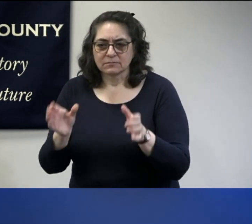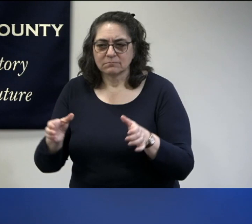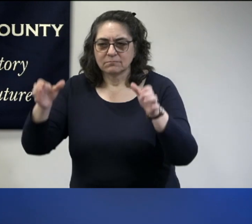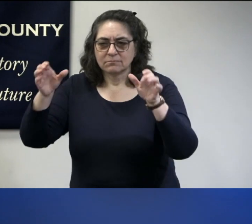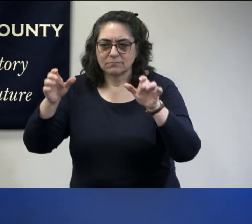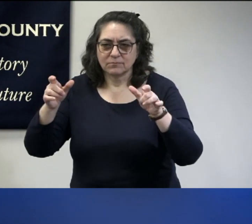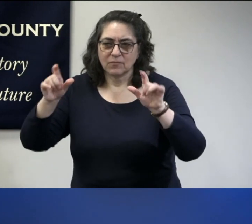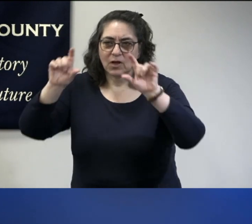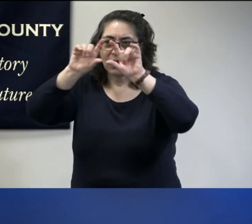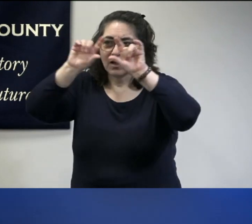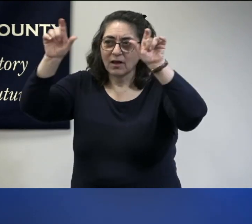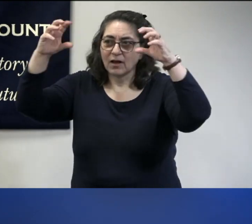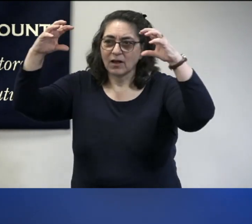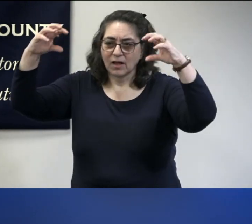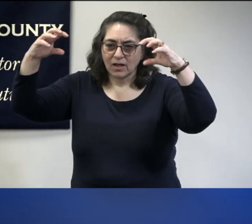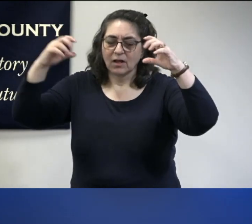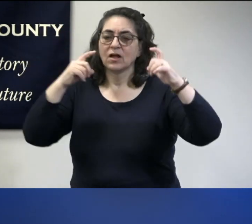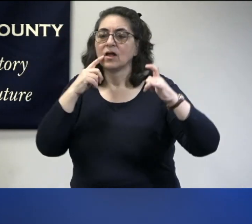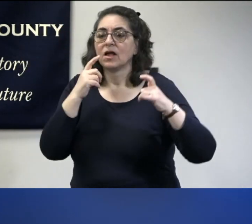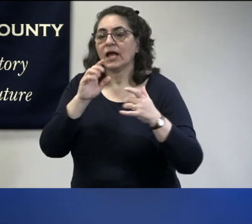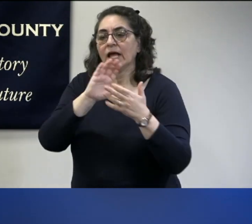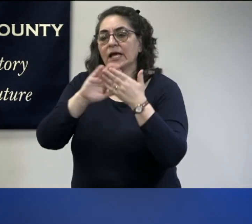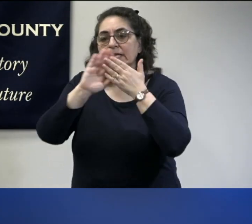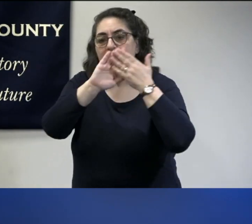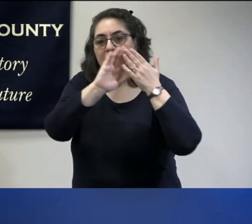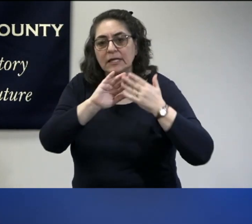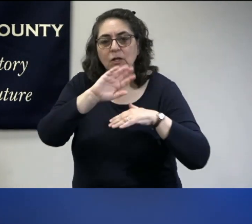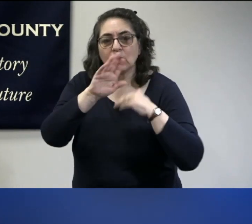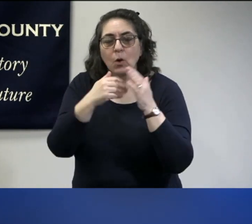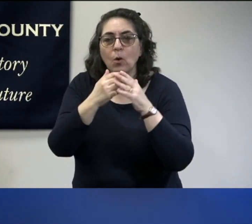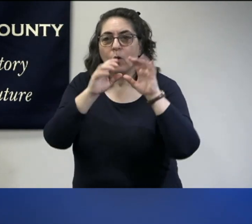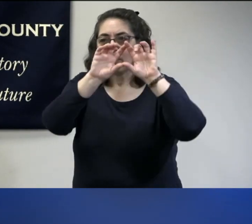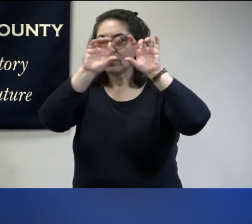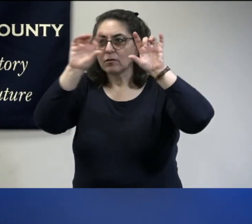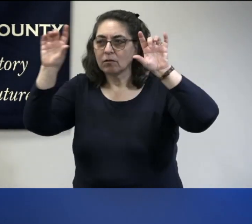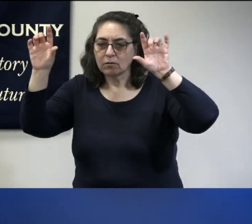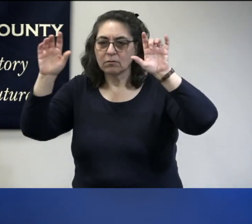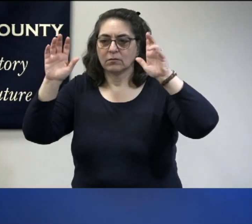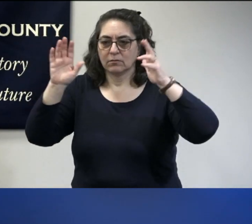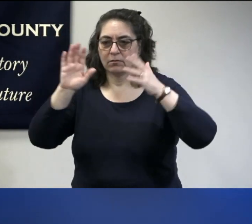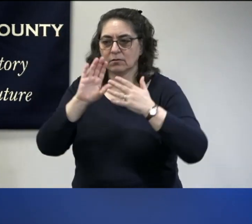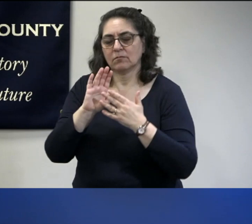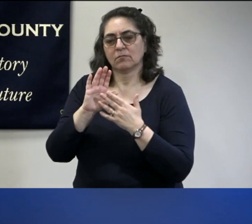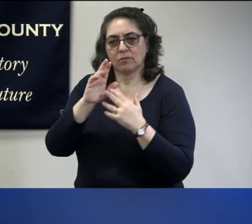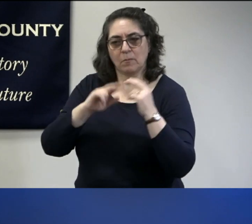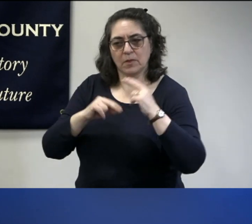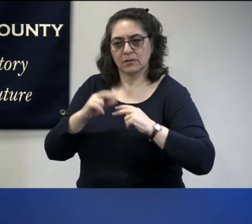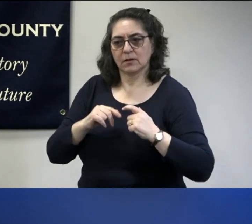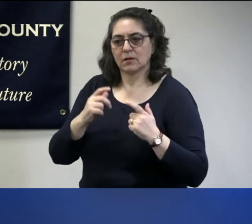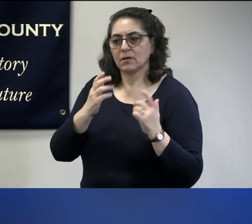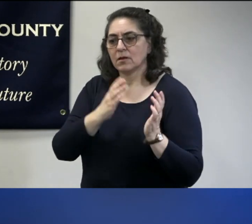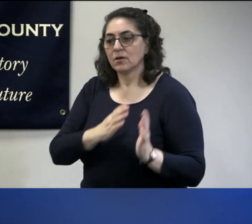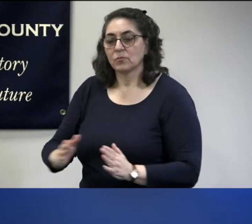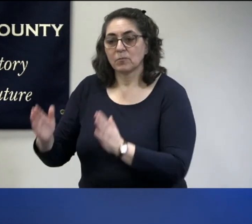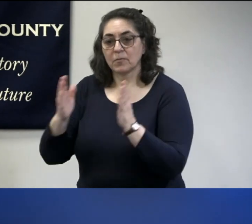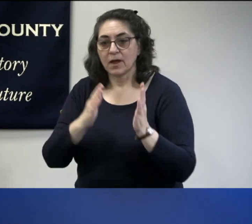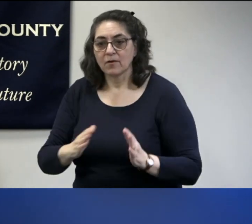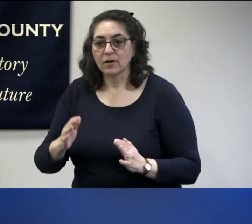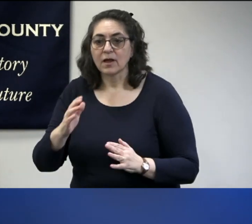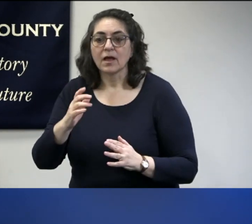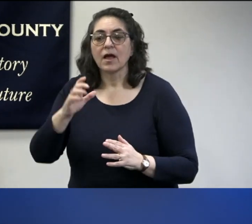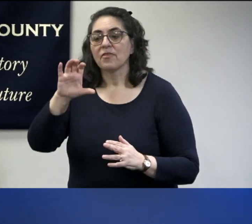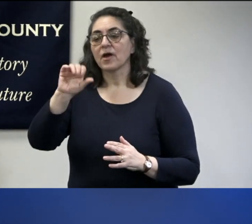cornice, cleaning all of the biogrowth on the building. We will be repairing the copper